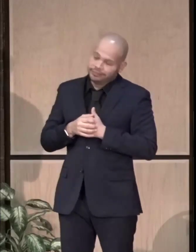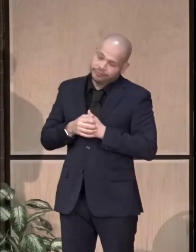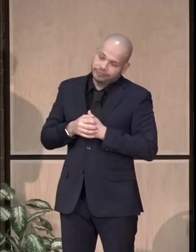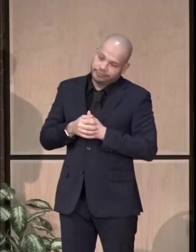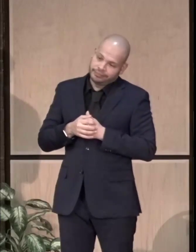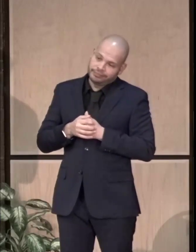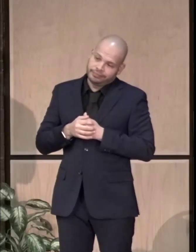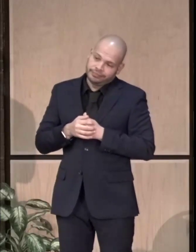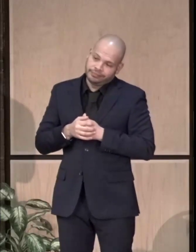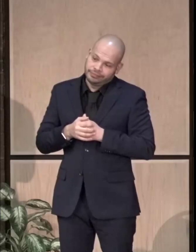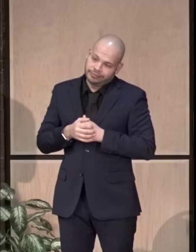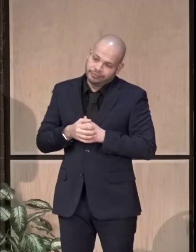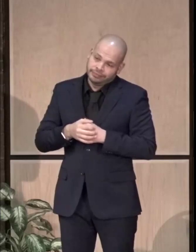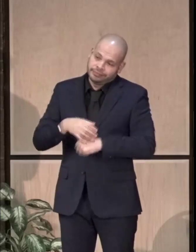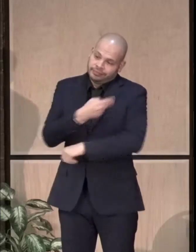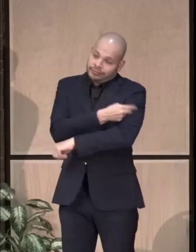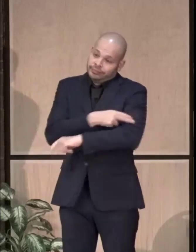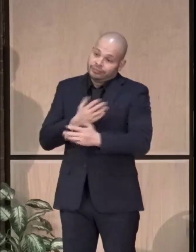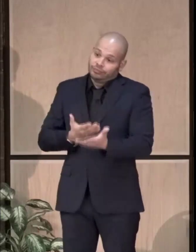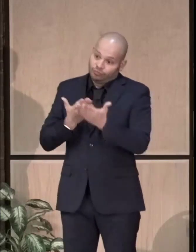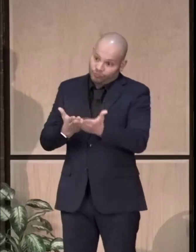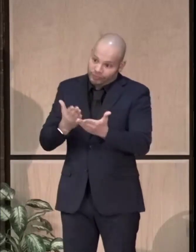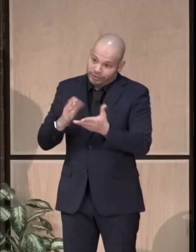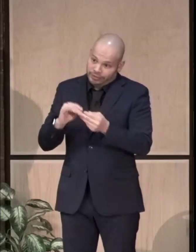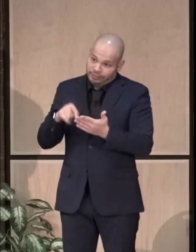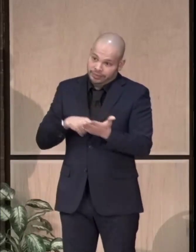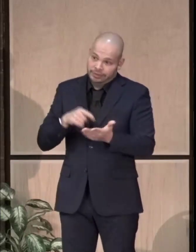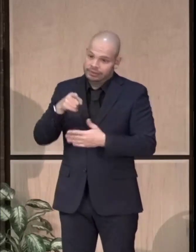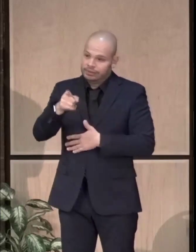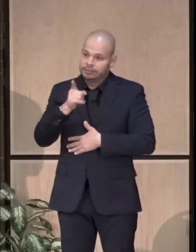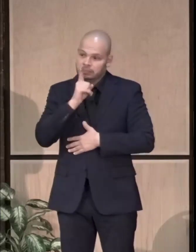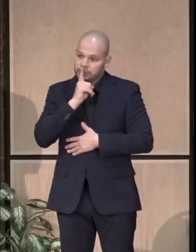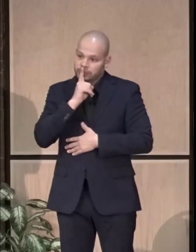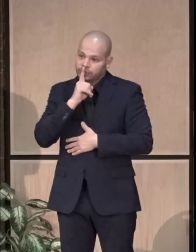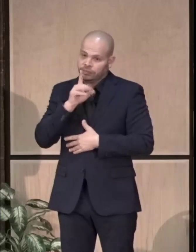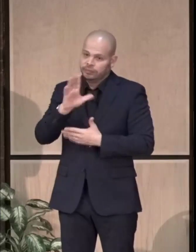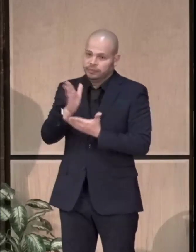No, I did not speak about the recommendations that were provided by the Army.